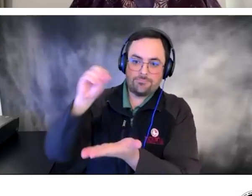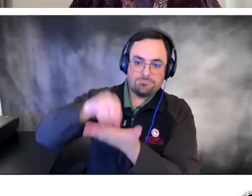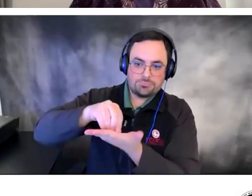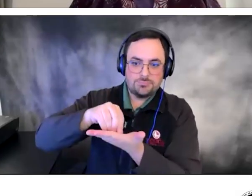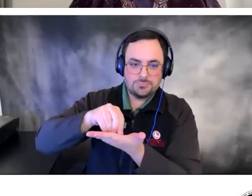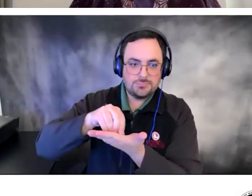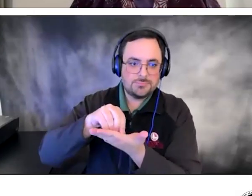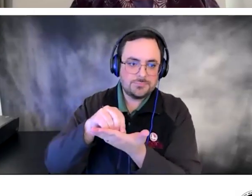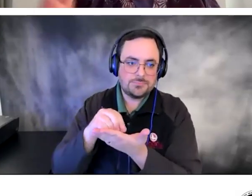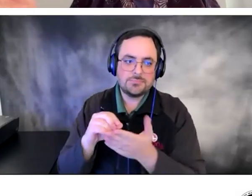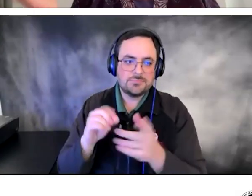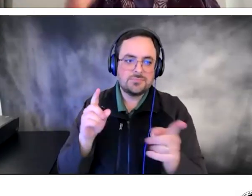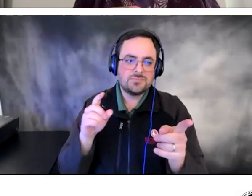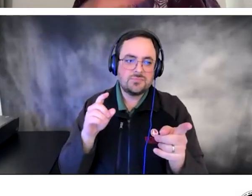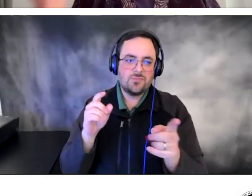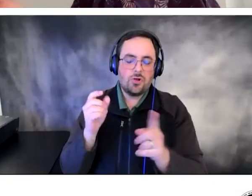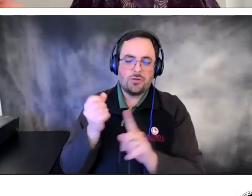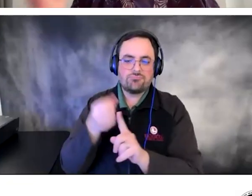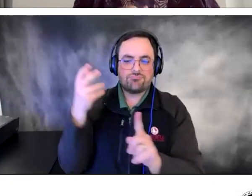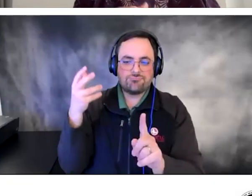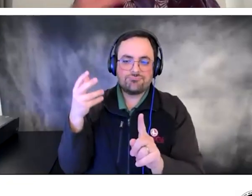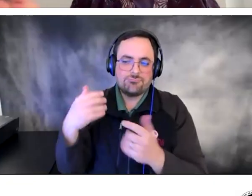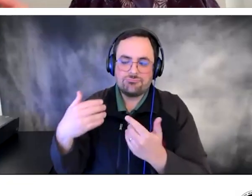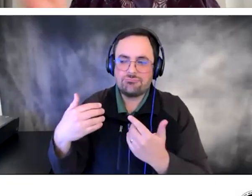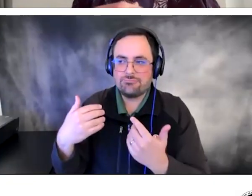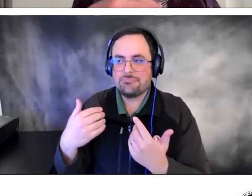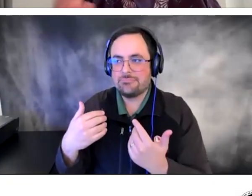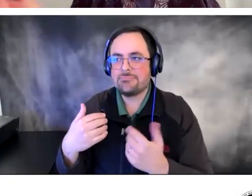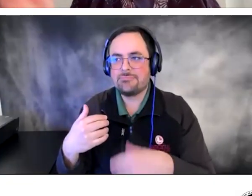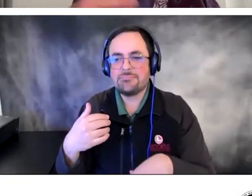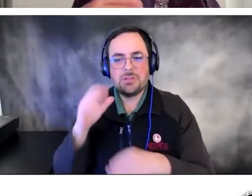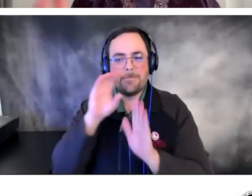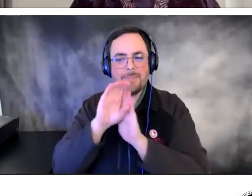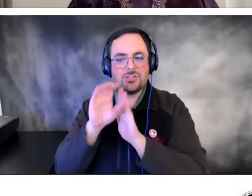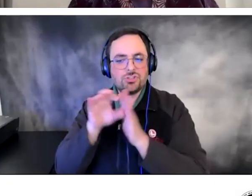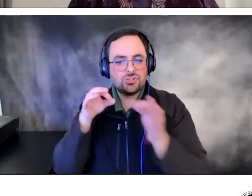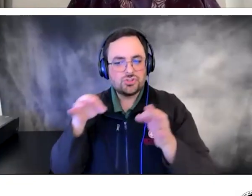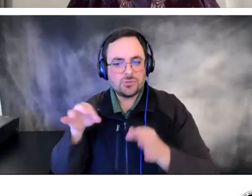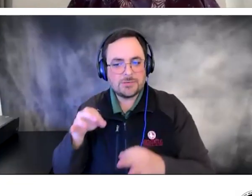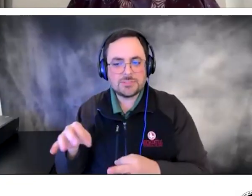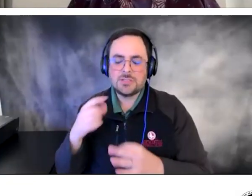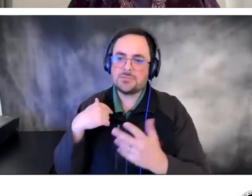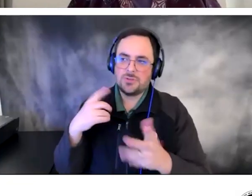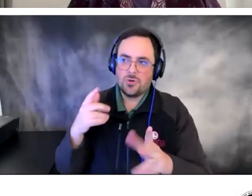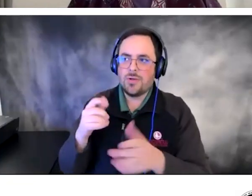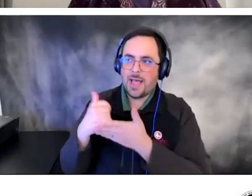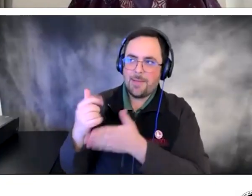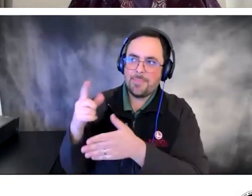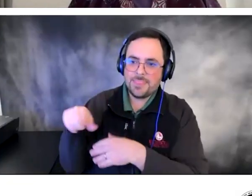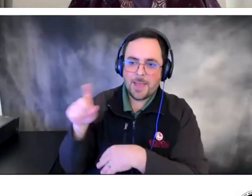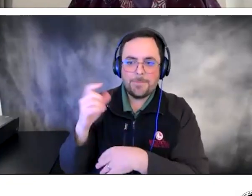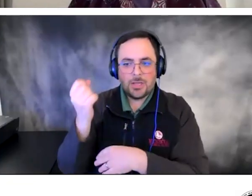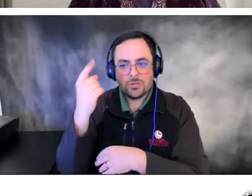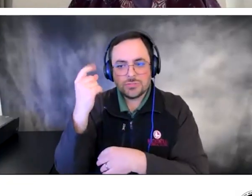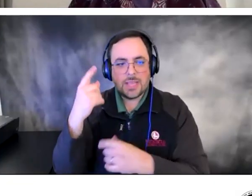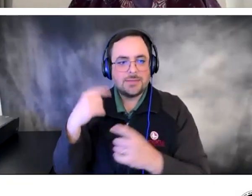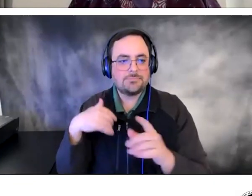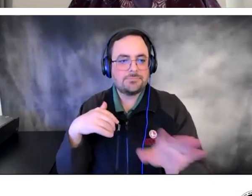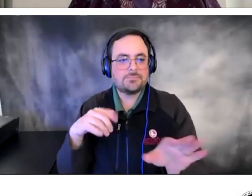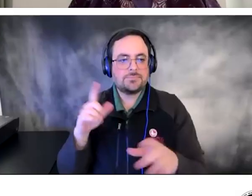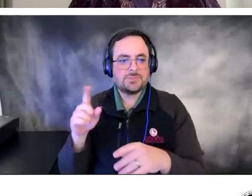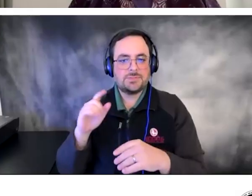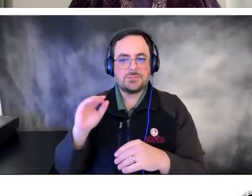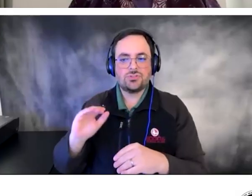page is bound in a ring binder, just for ease of handling again, due to some motor challenges. This child